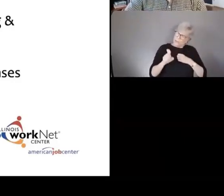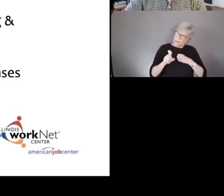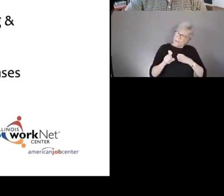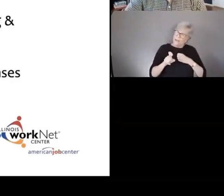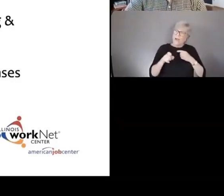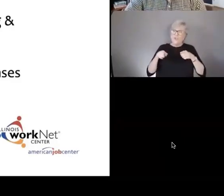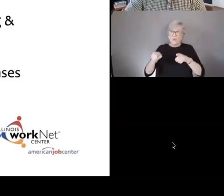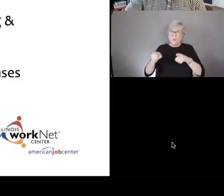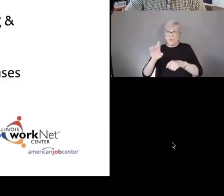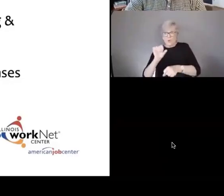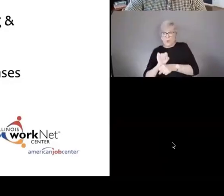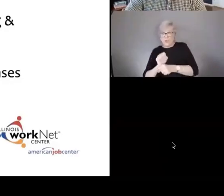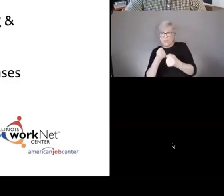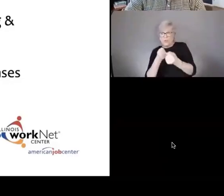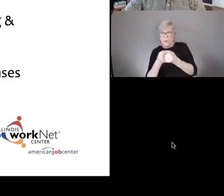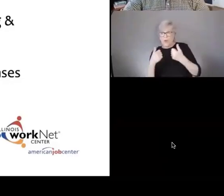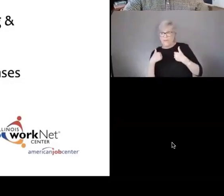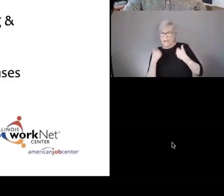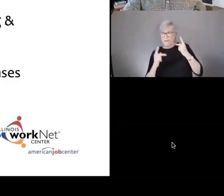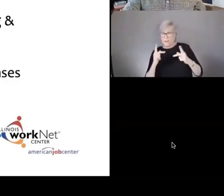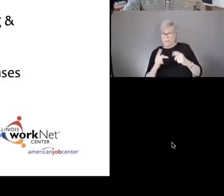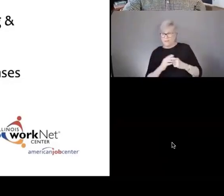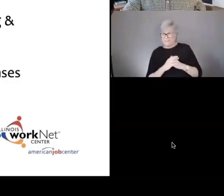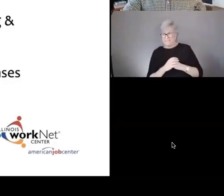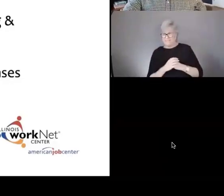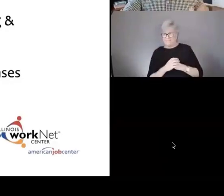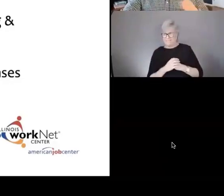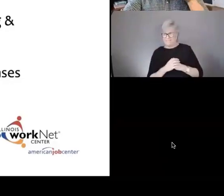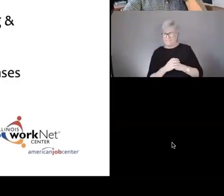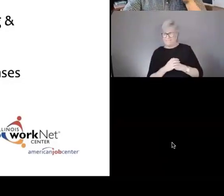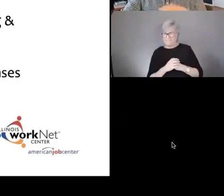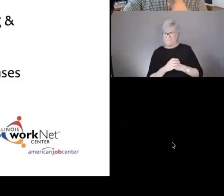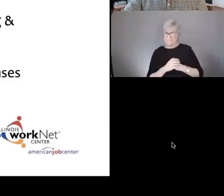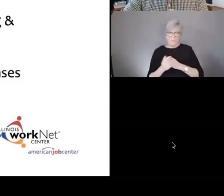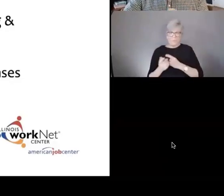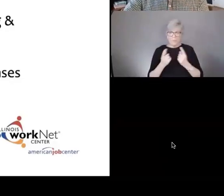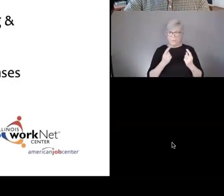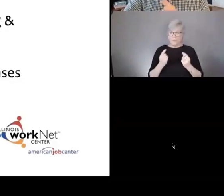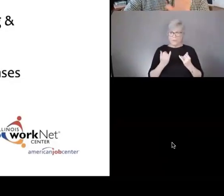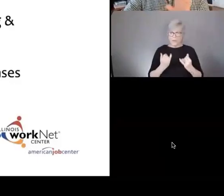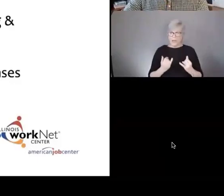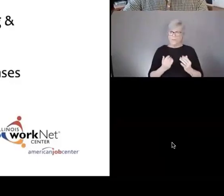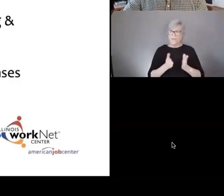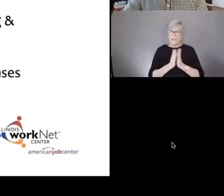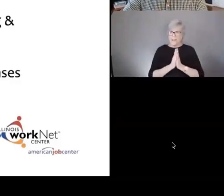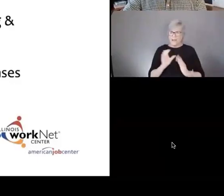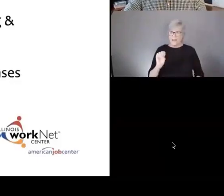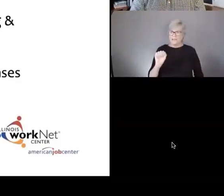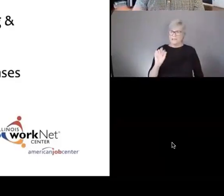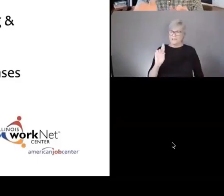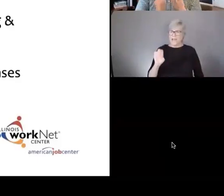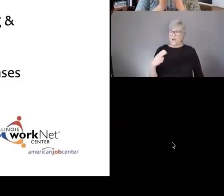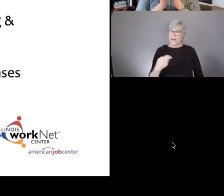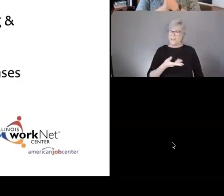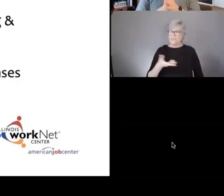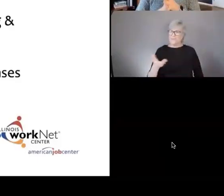young people in your work life. Okay. What I'm going to do now is I'm going to have Sarah introduce our first poll for